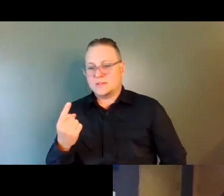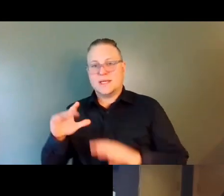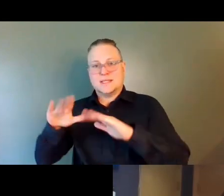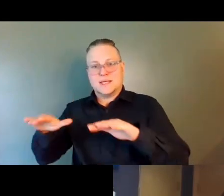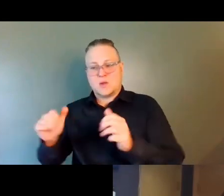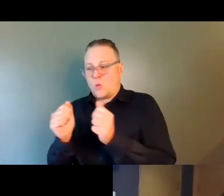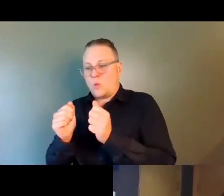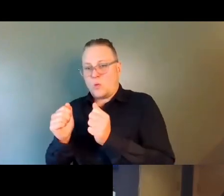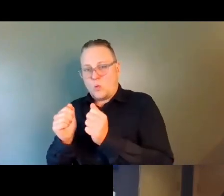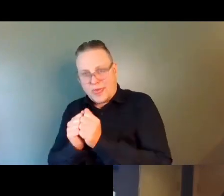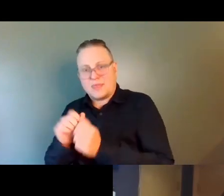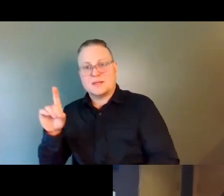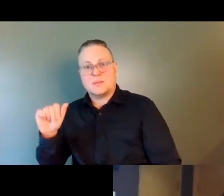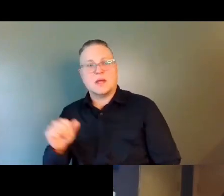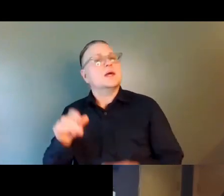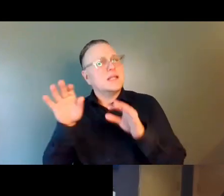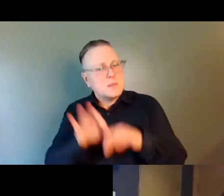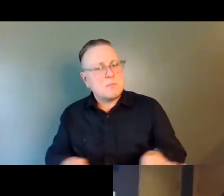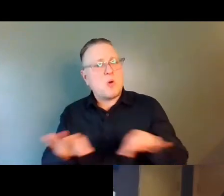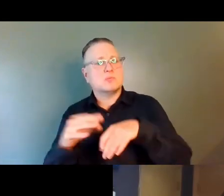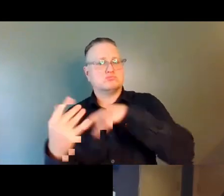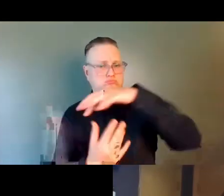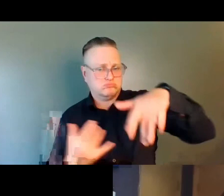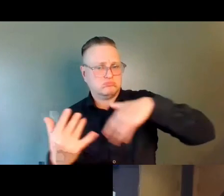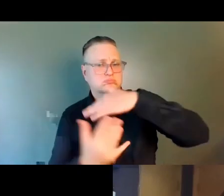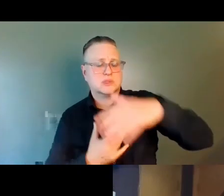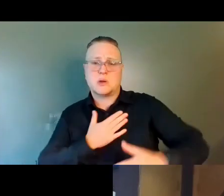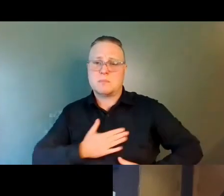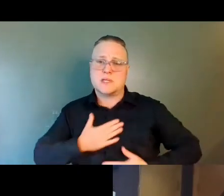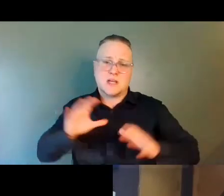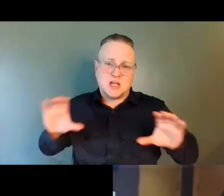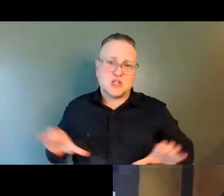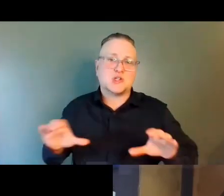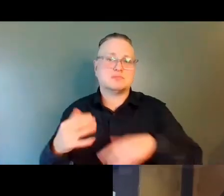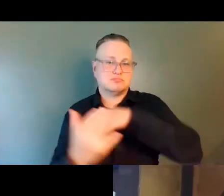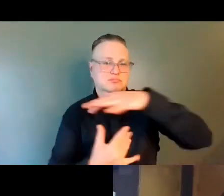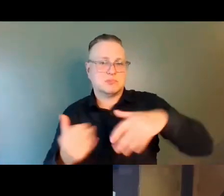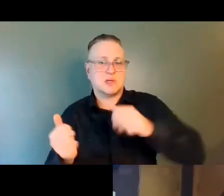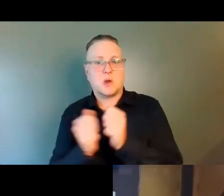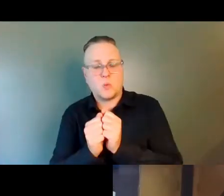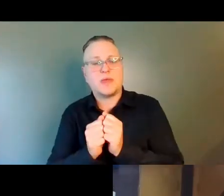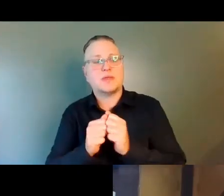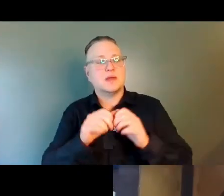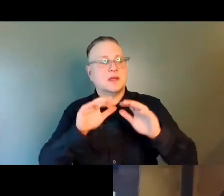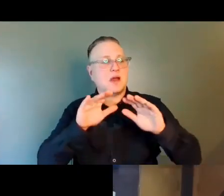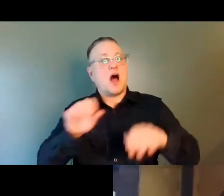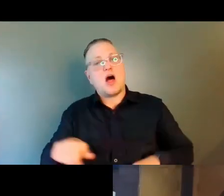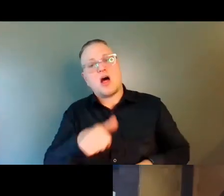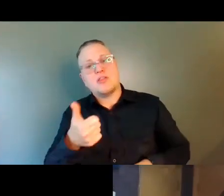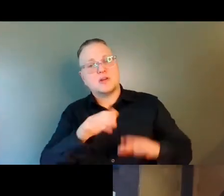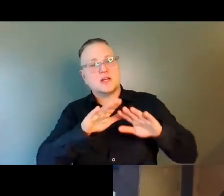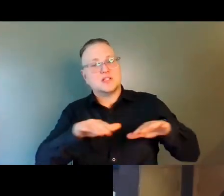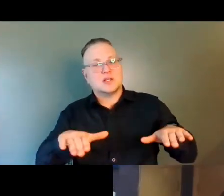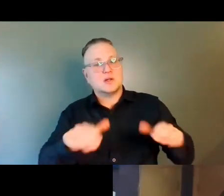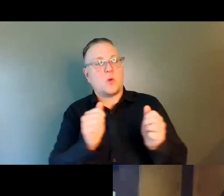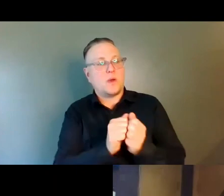around kids with disabilities, and please encourage them to do that. Just like people of color need to be around other people of color, we as people